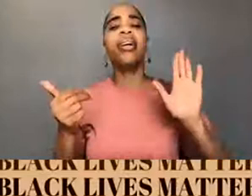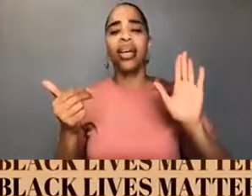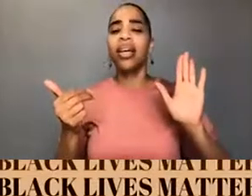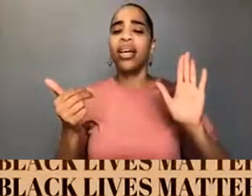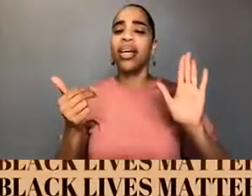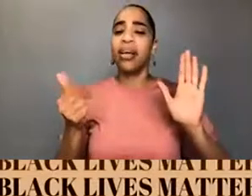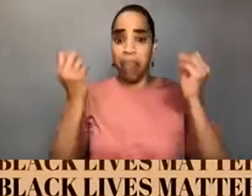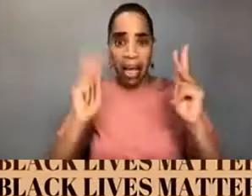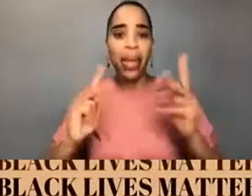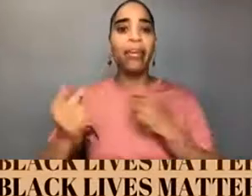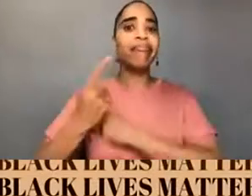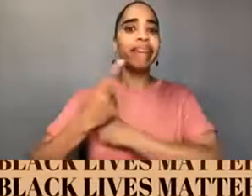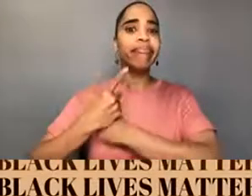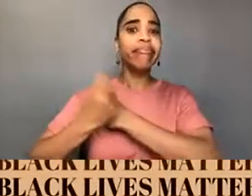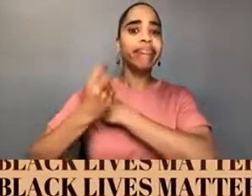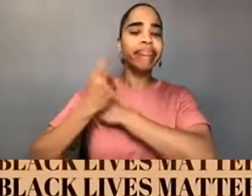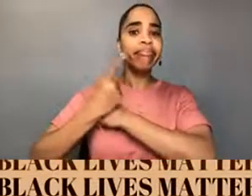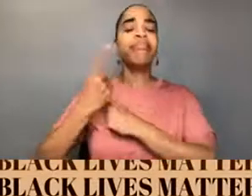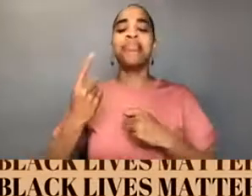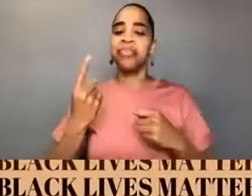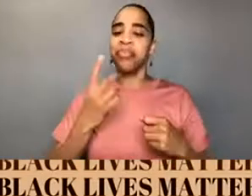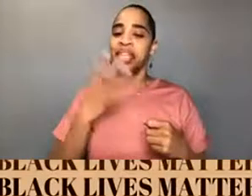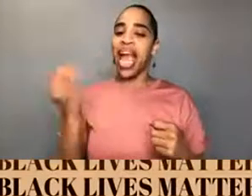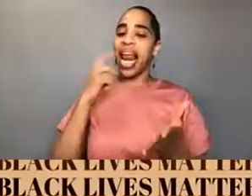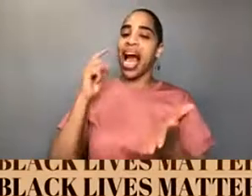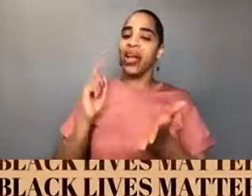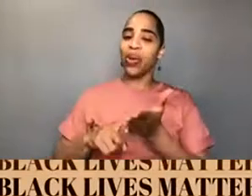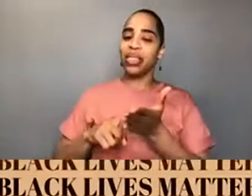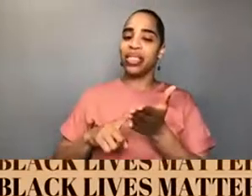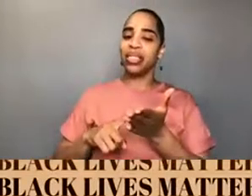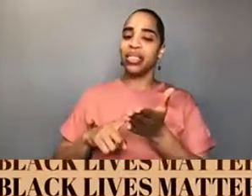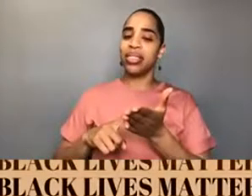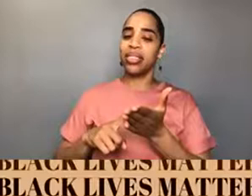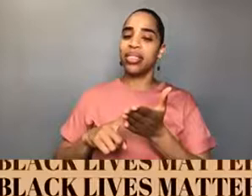also get a lot of messages from people. And what I noticed is that